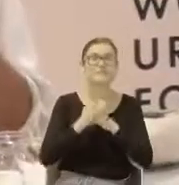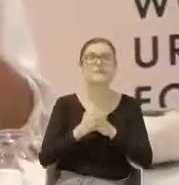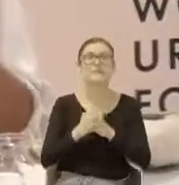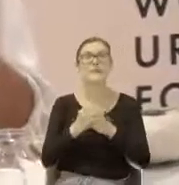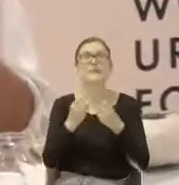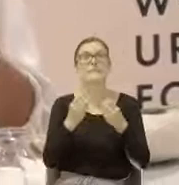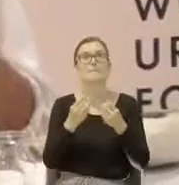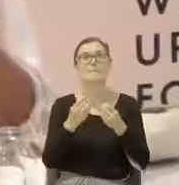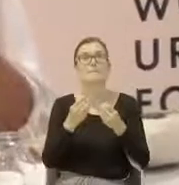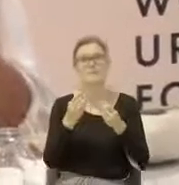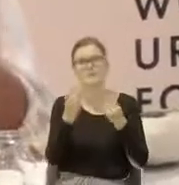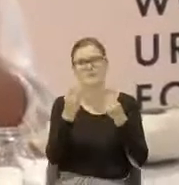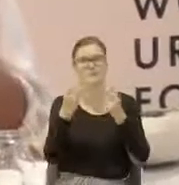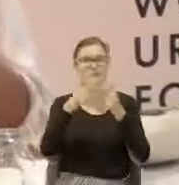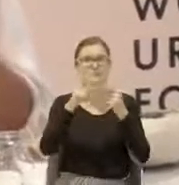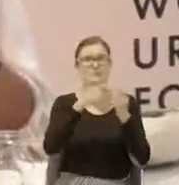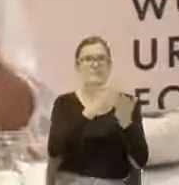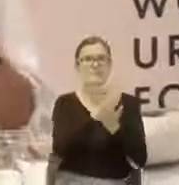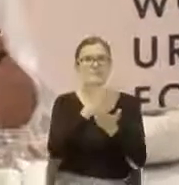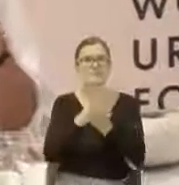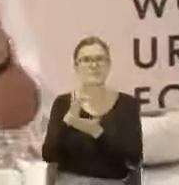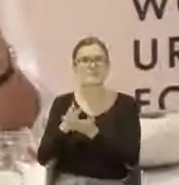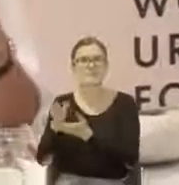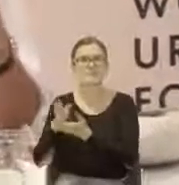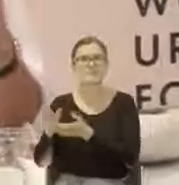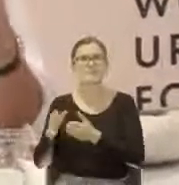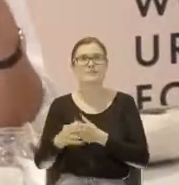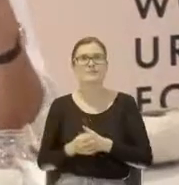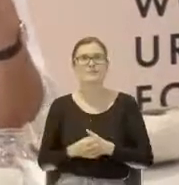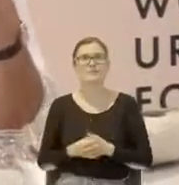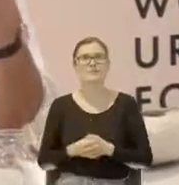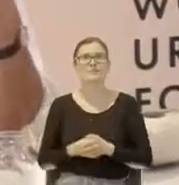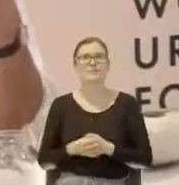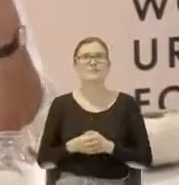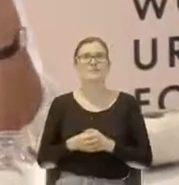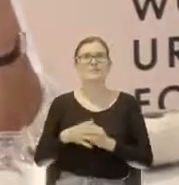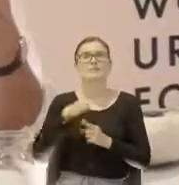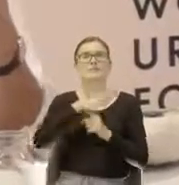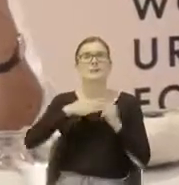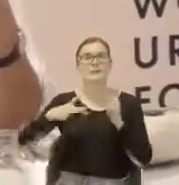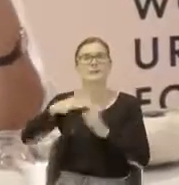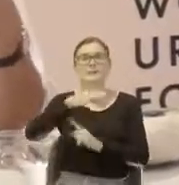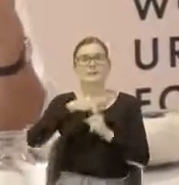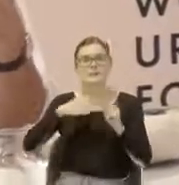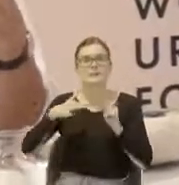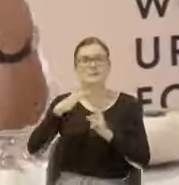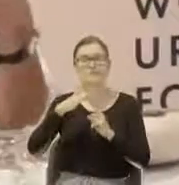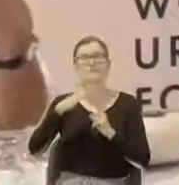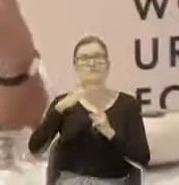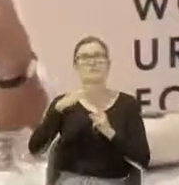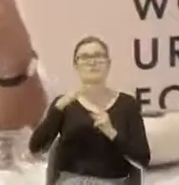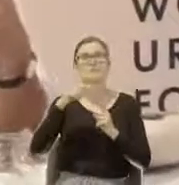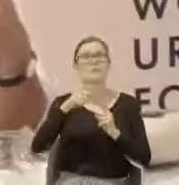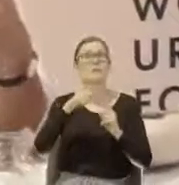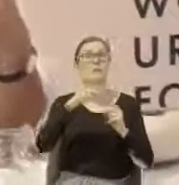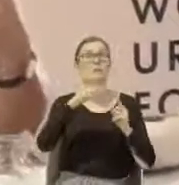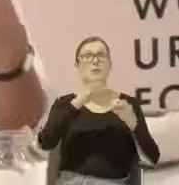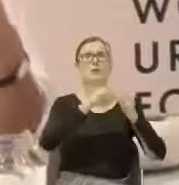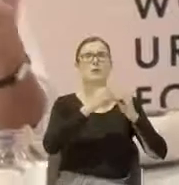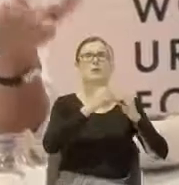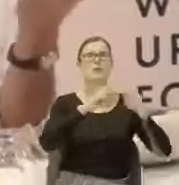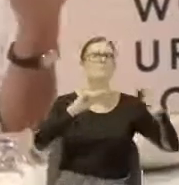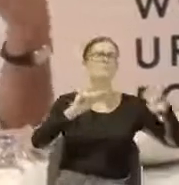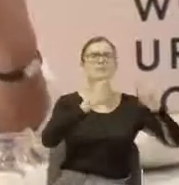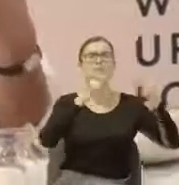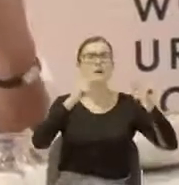of post-conflict disaster situations, cities in crisis, how can that be a source of inspiration because of the way cities recover, as